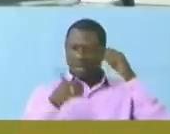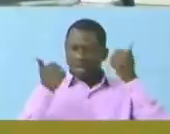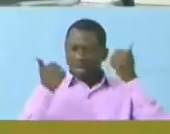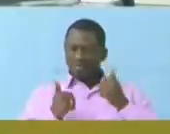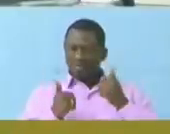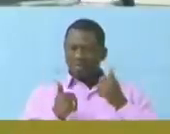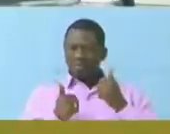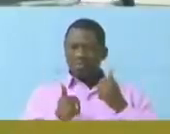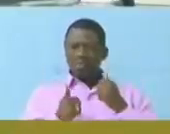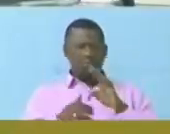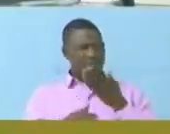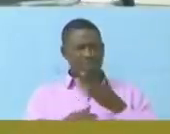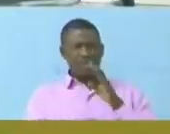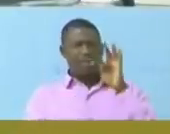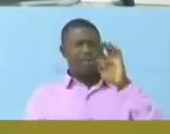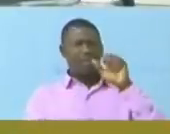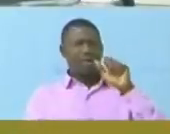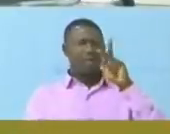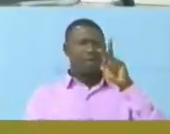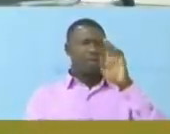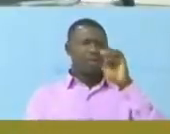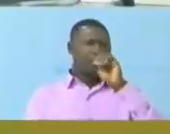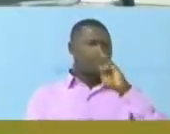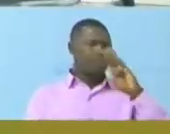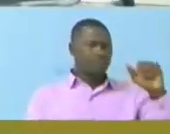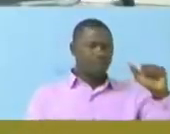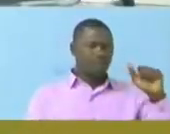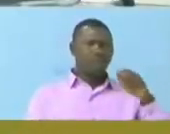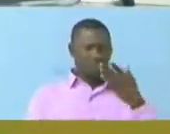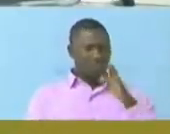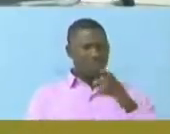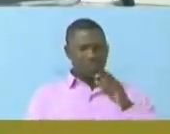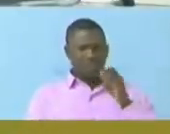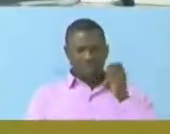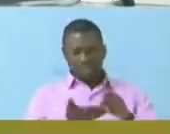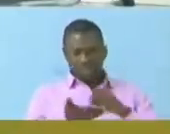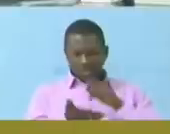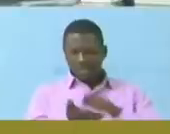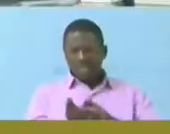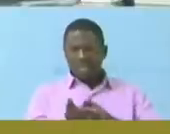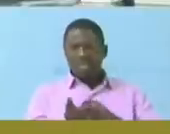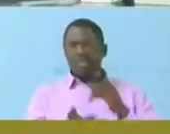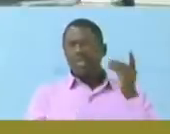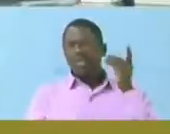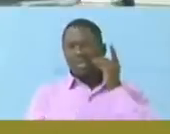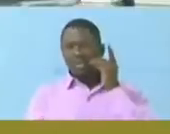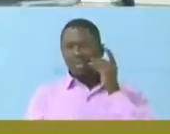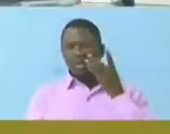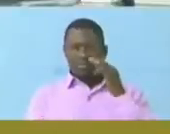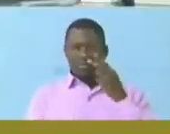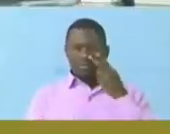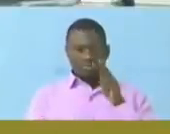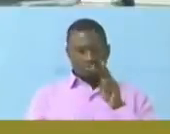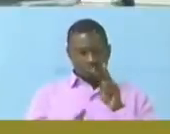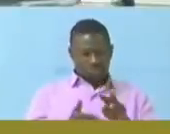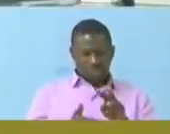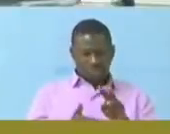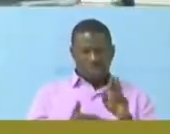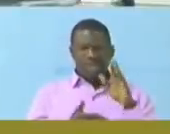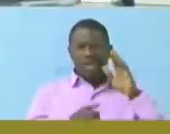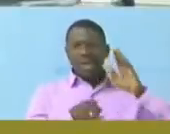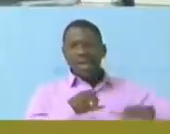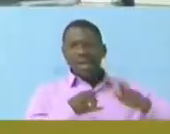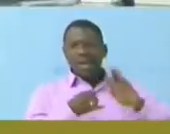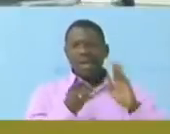maybe Fakira must have signed the date. Yes. The date. As a care, drone water man, Kato, look at the last page. Fakiba, I'll